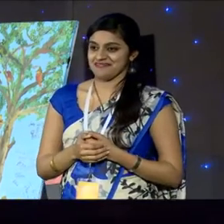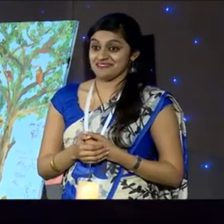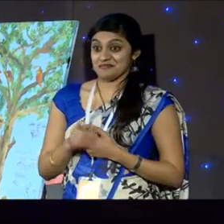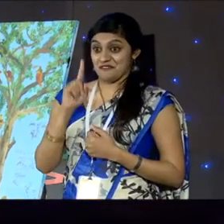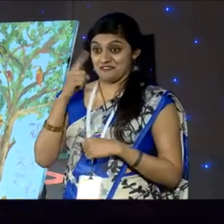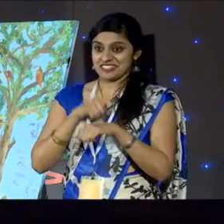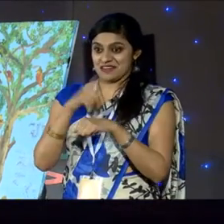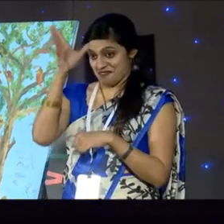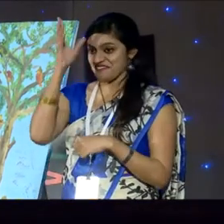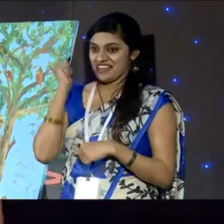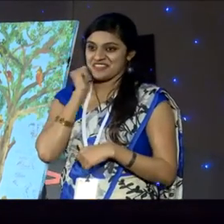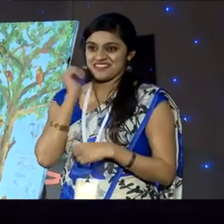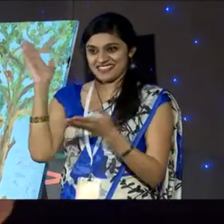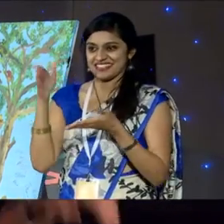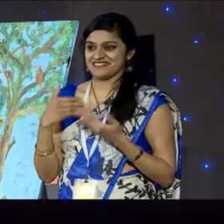stage.